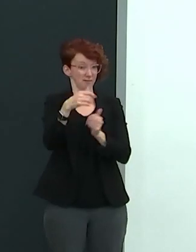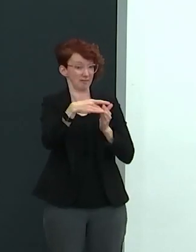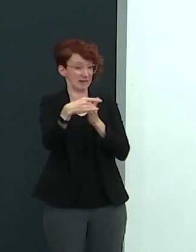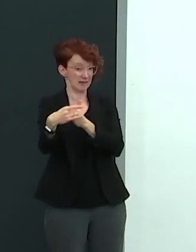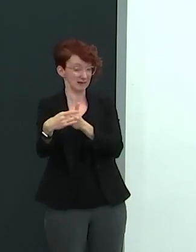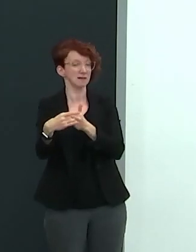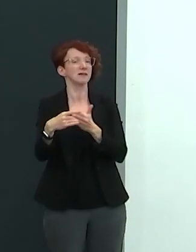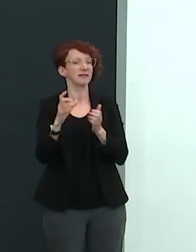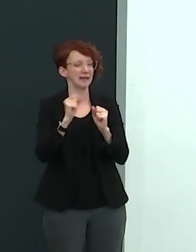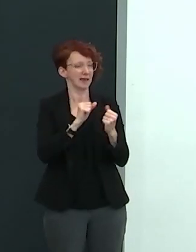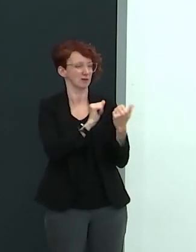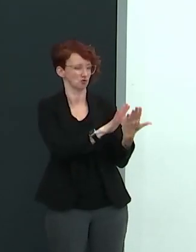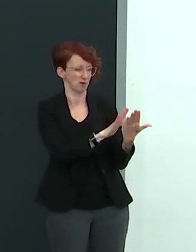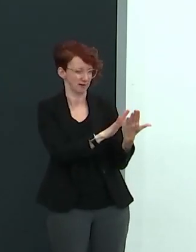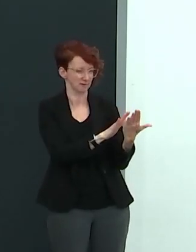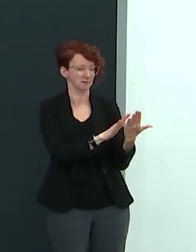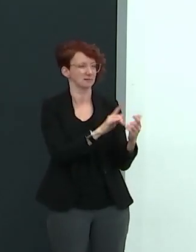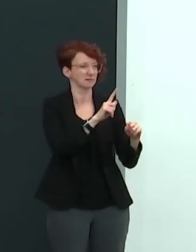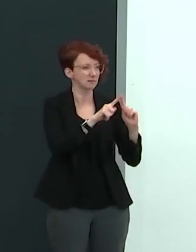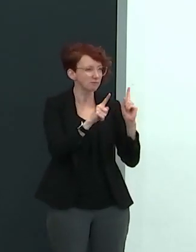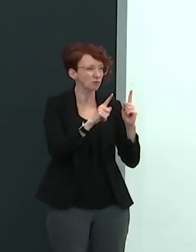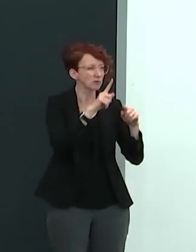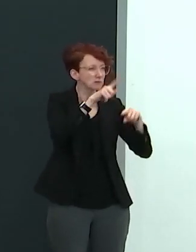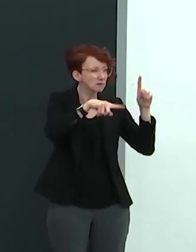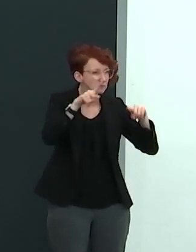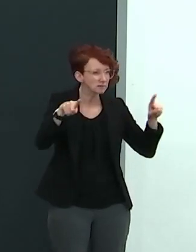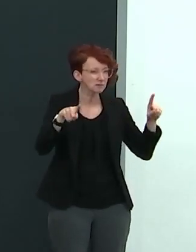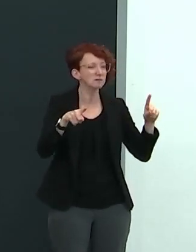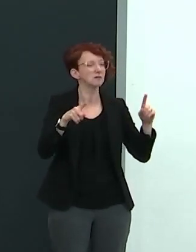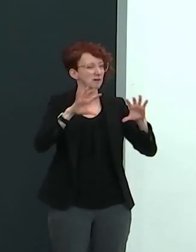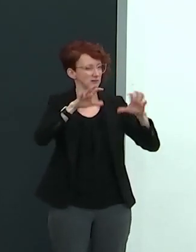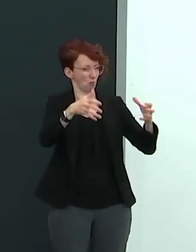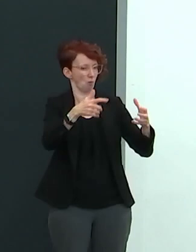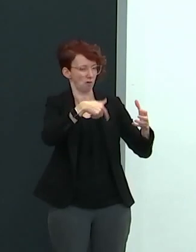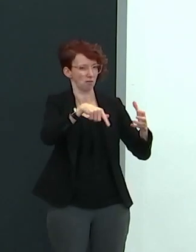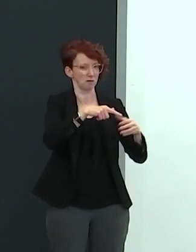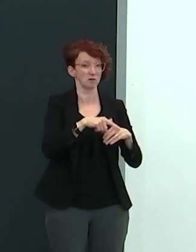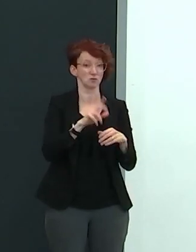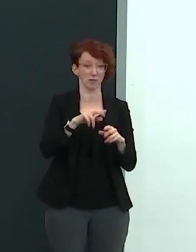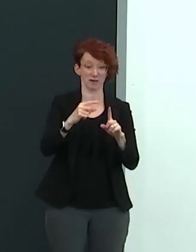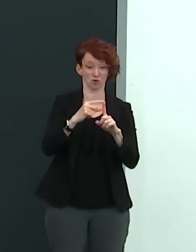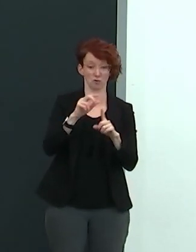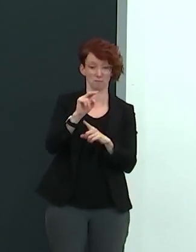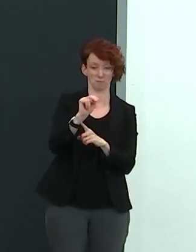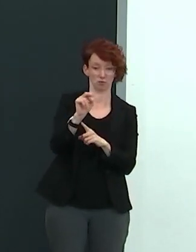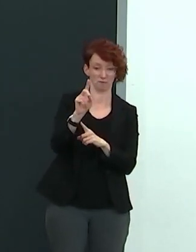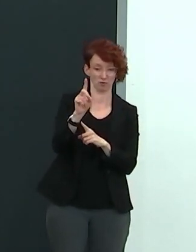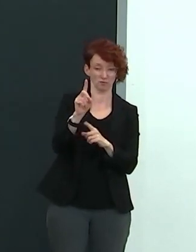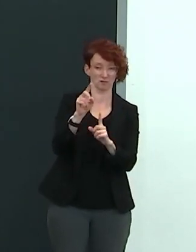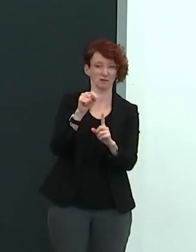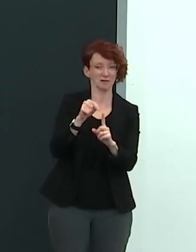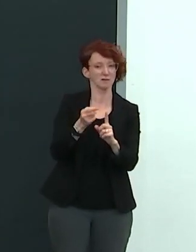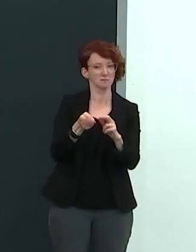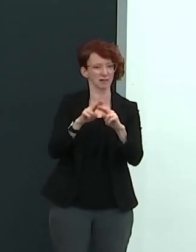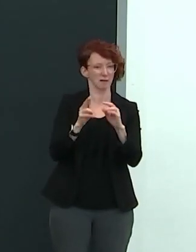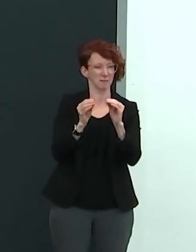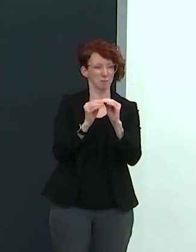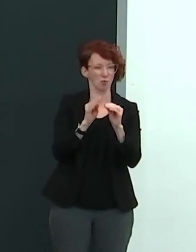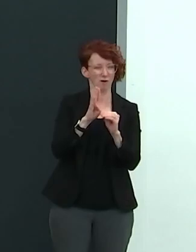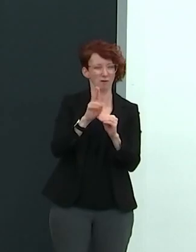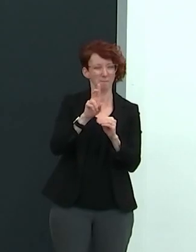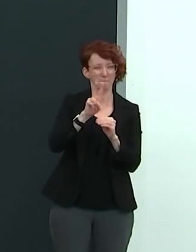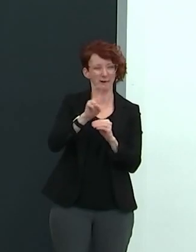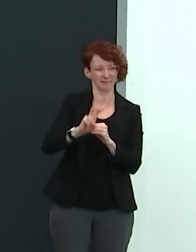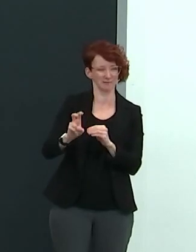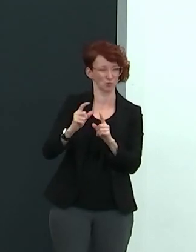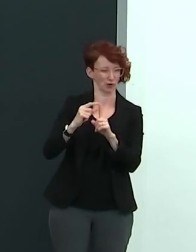and neurological conditions as a collective whole. The term neurodiversity has increasingly become a buzzword that has been